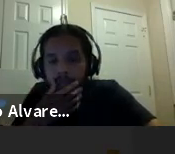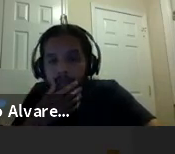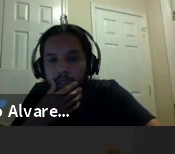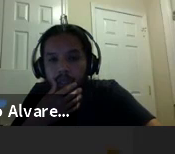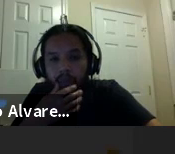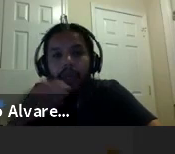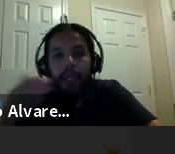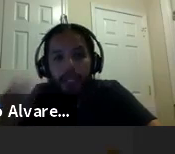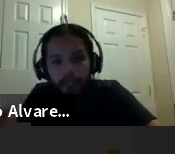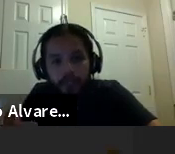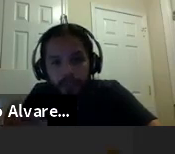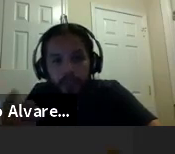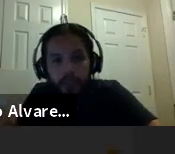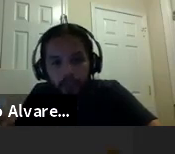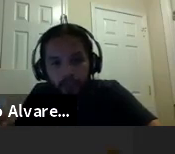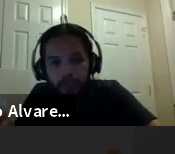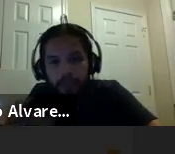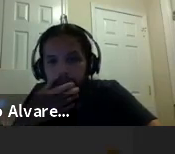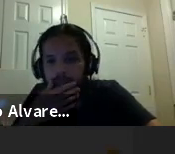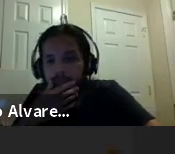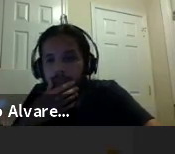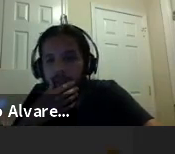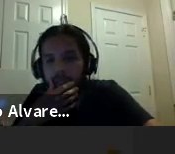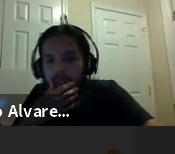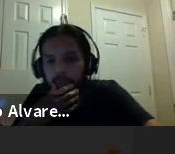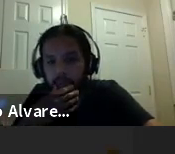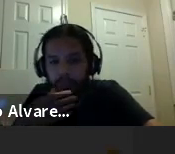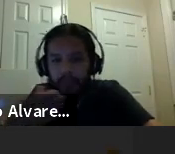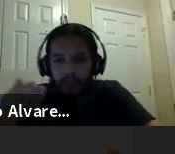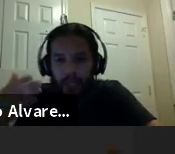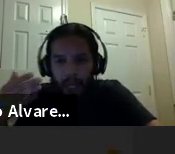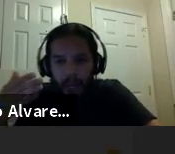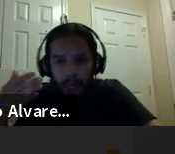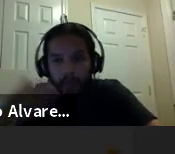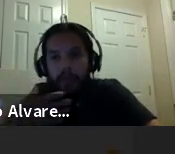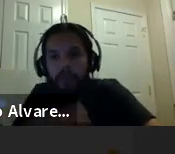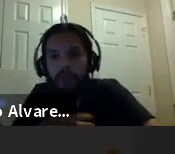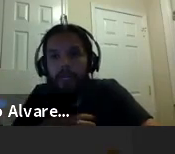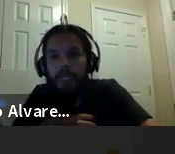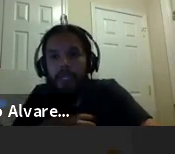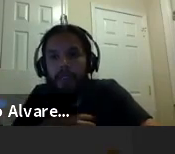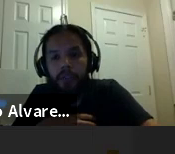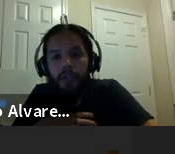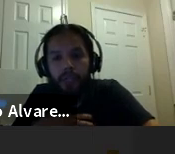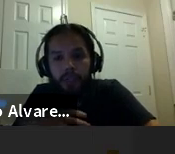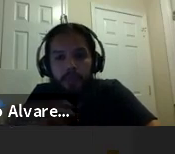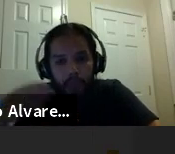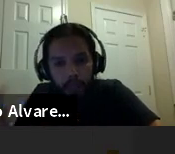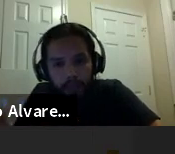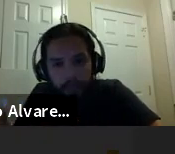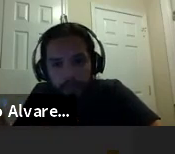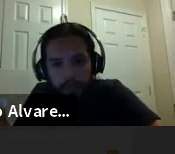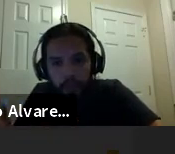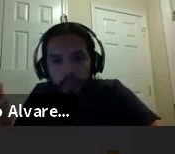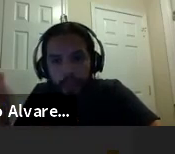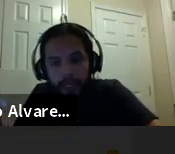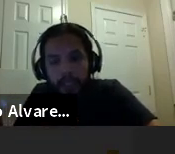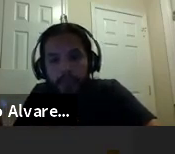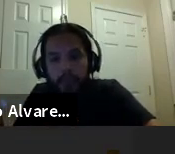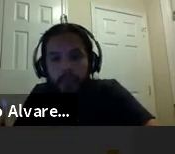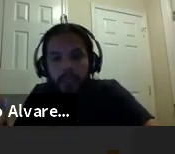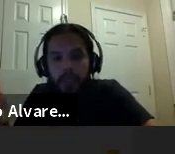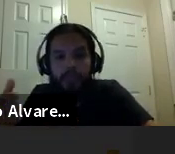and also paying to the photographer, and also part of my honorarium to